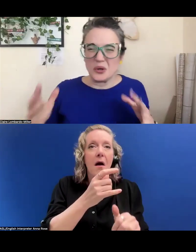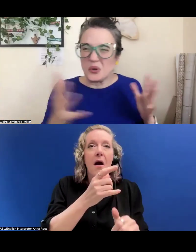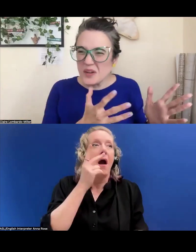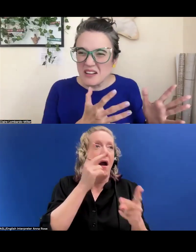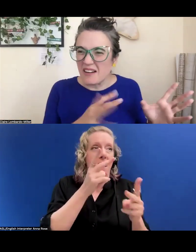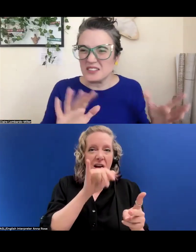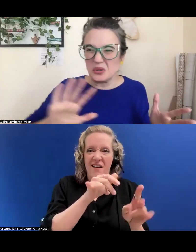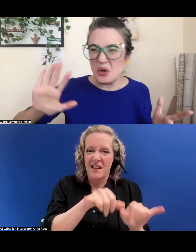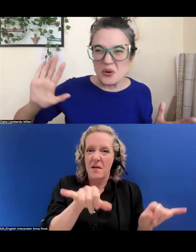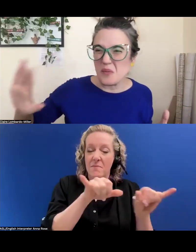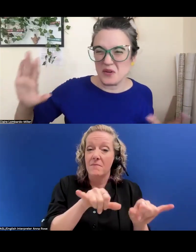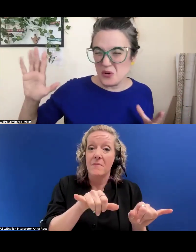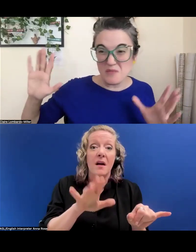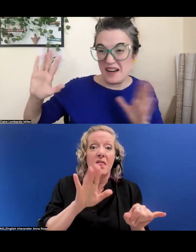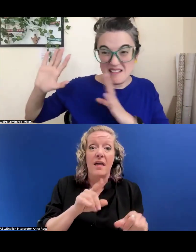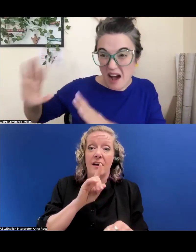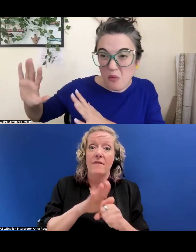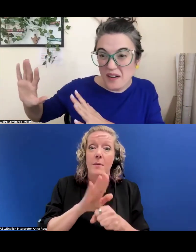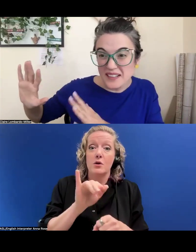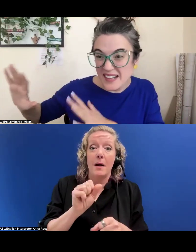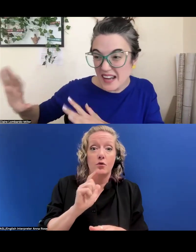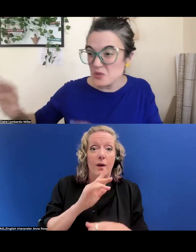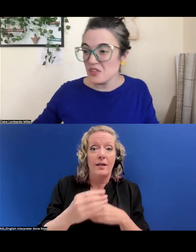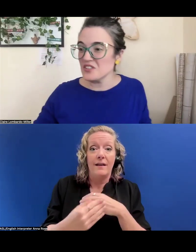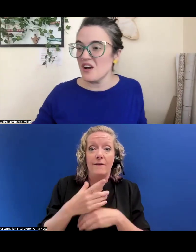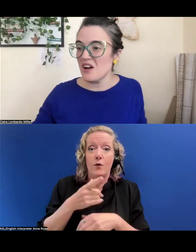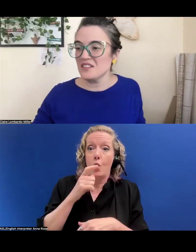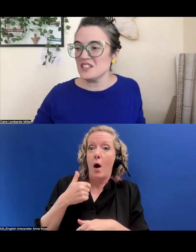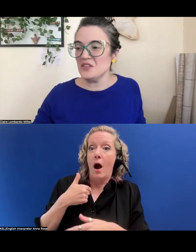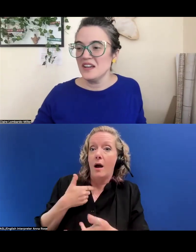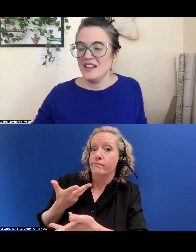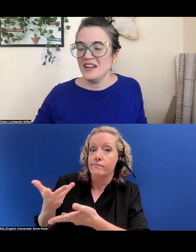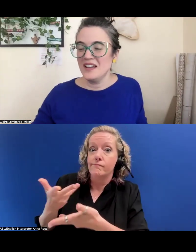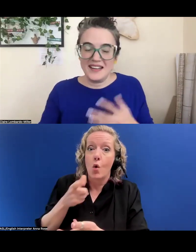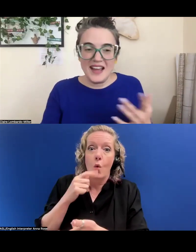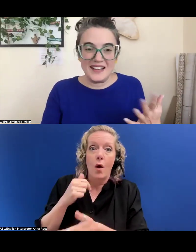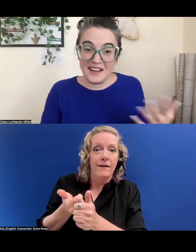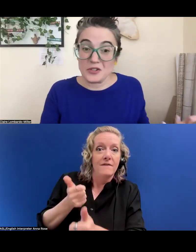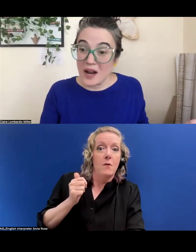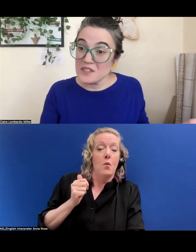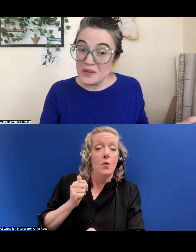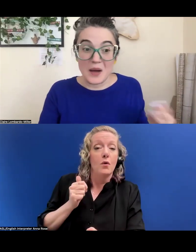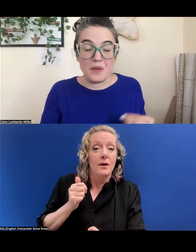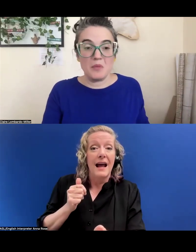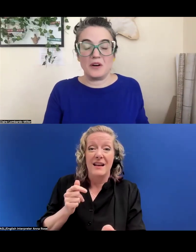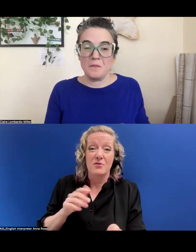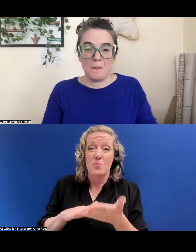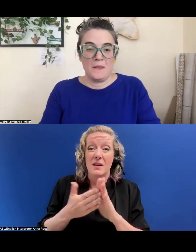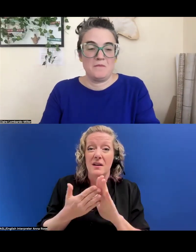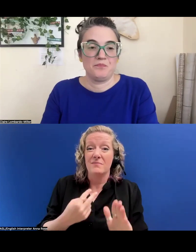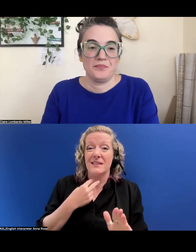avoid, who we talk to, who we might not want to engage with or talk to. And again, it kind of traps you in that